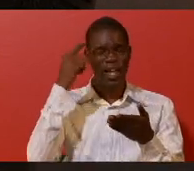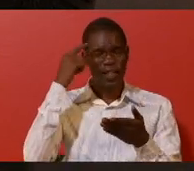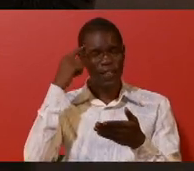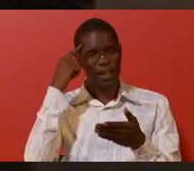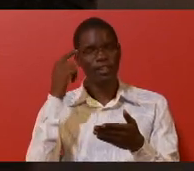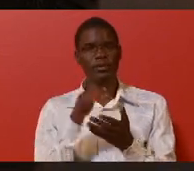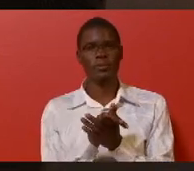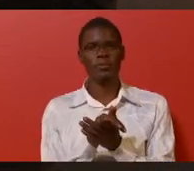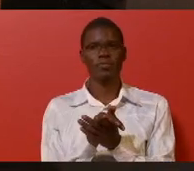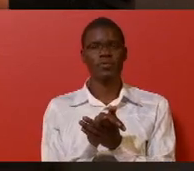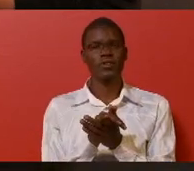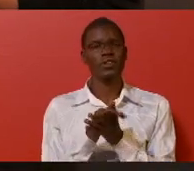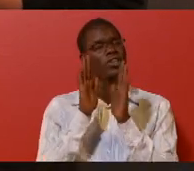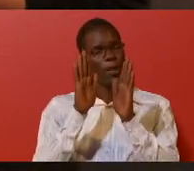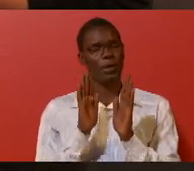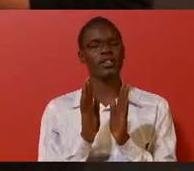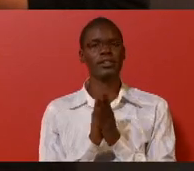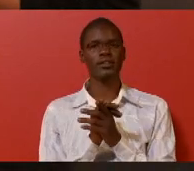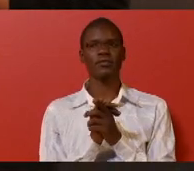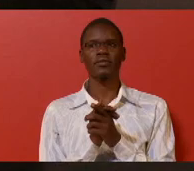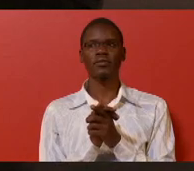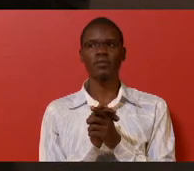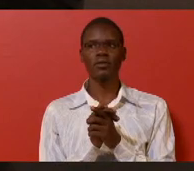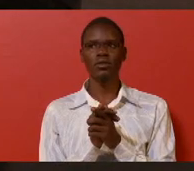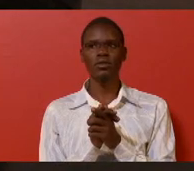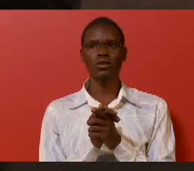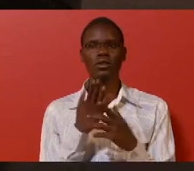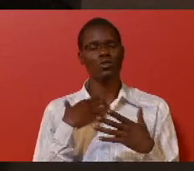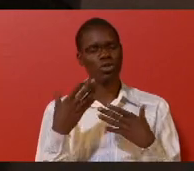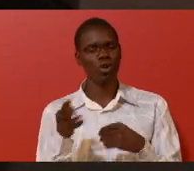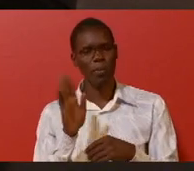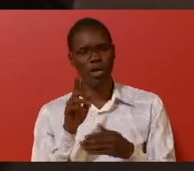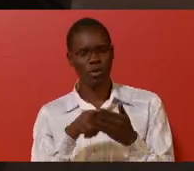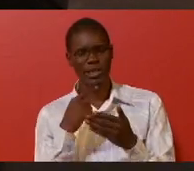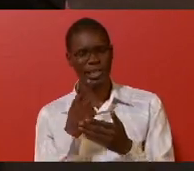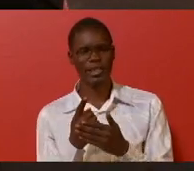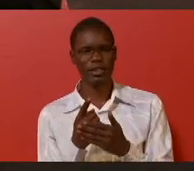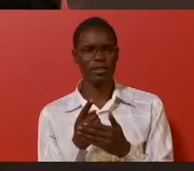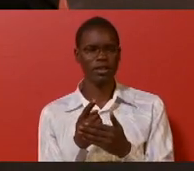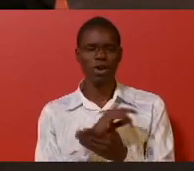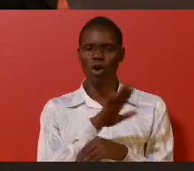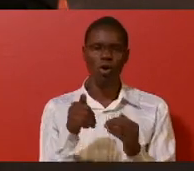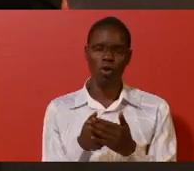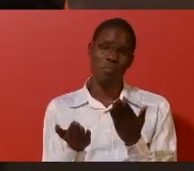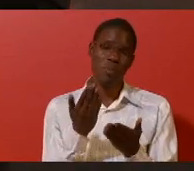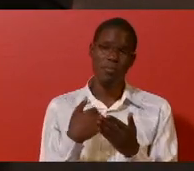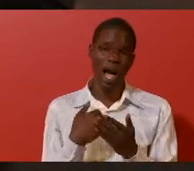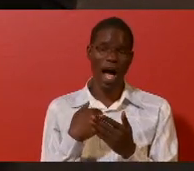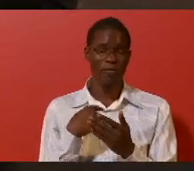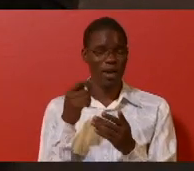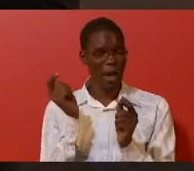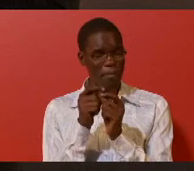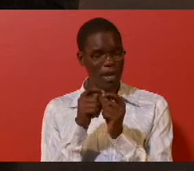destroy. Everything he's given for our good, Satan tries to destroy. Let me go back to what Elaine was saying. She's saying, oh, you might have a headache or something,